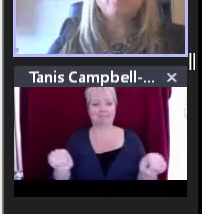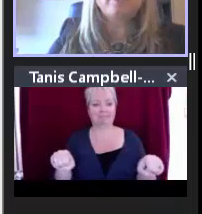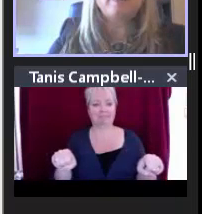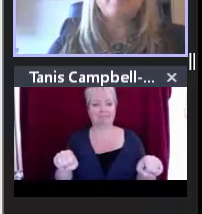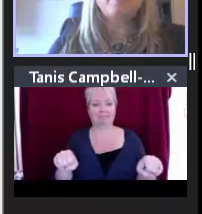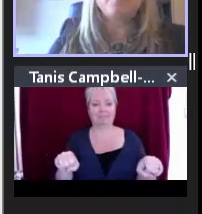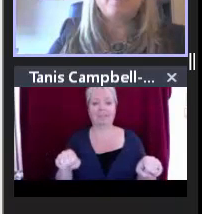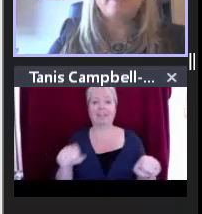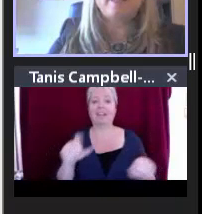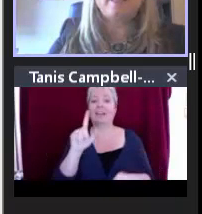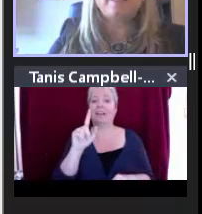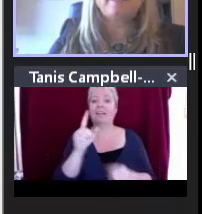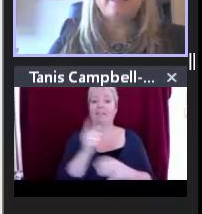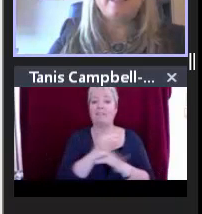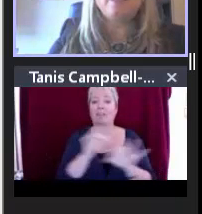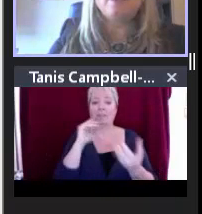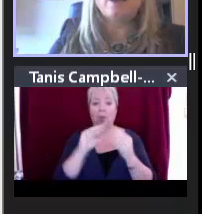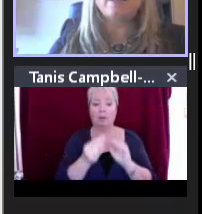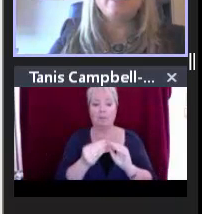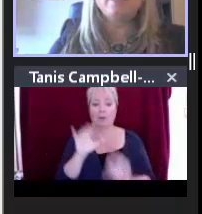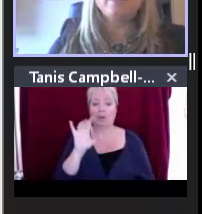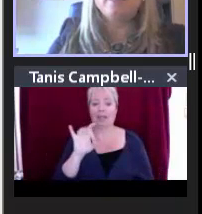have a toll-free number,